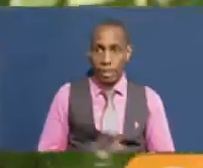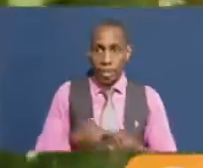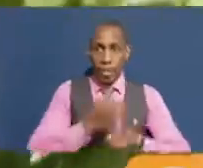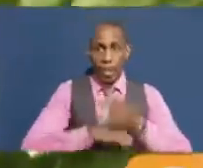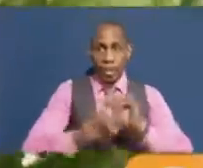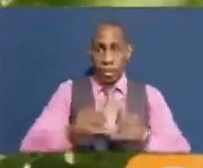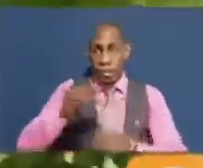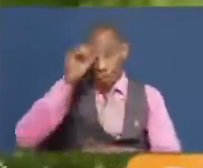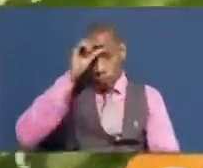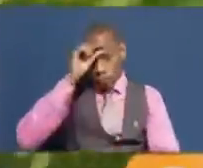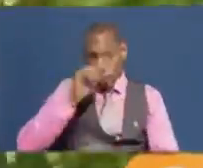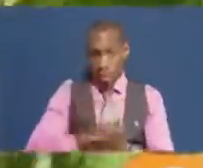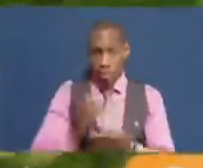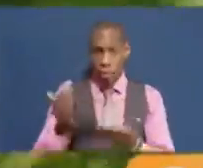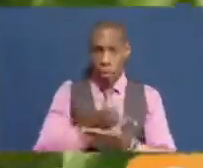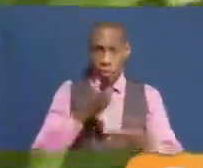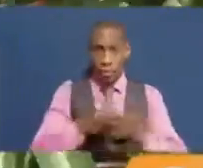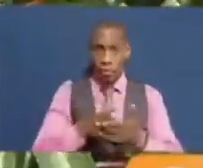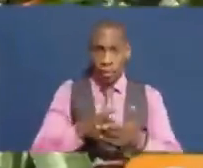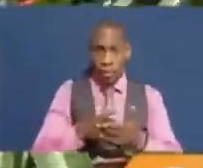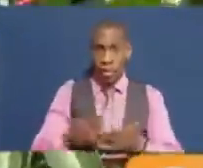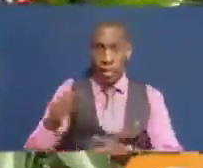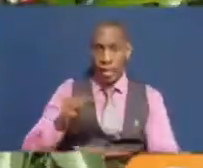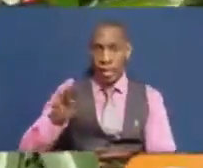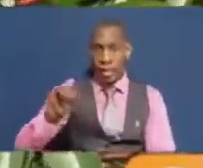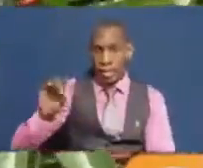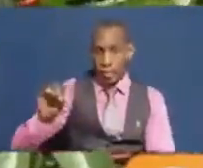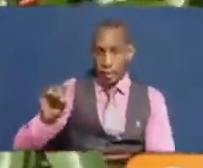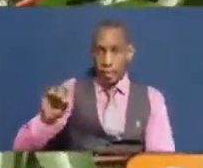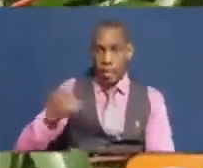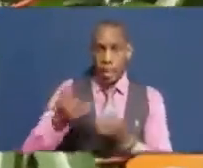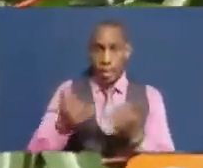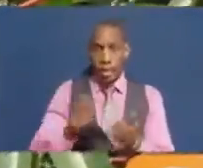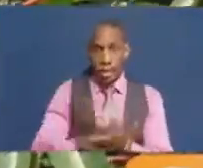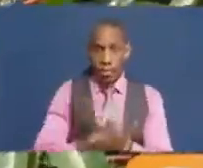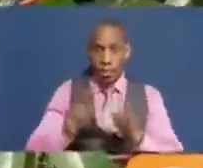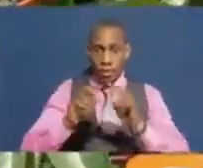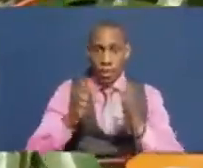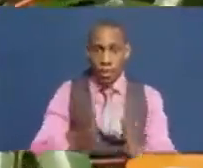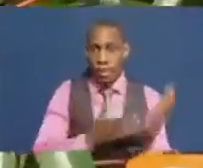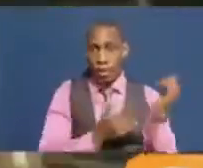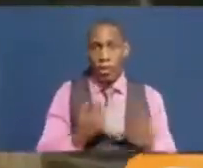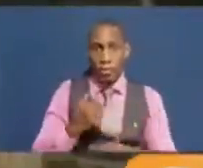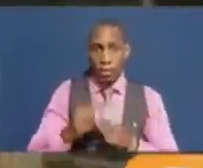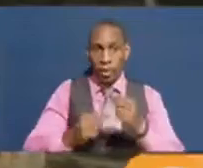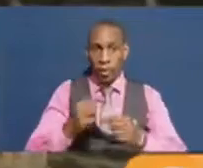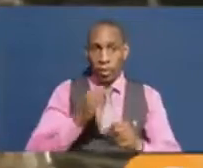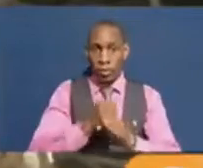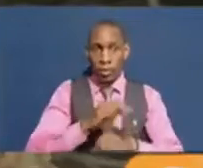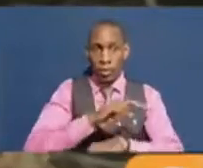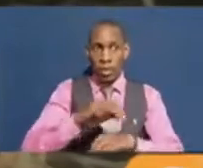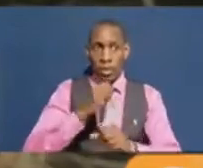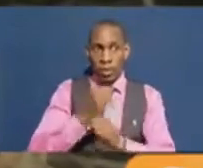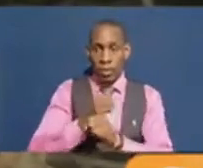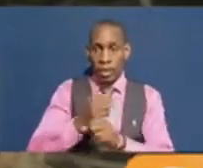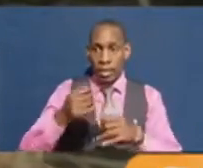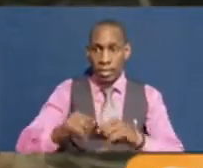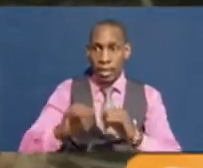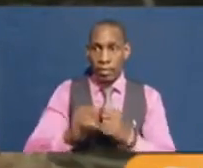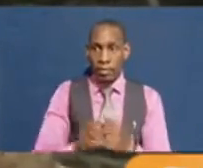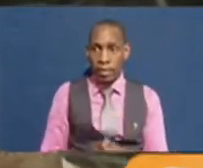by the government to lift the ban imposed on genetically modified products has given researchers hope of conducting national performance